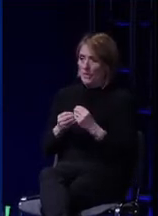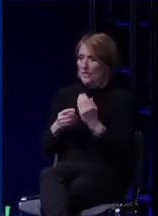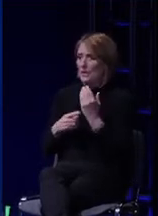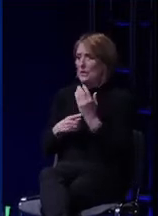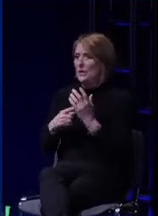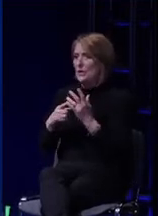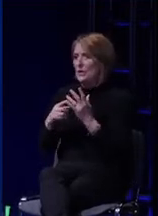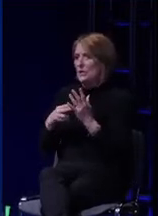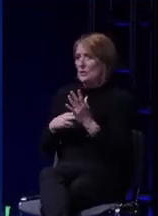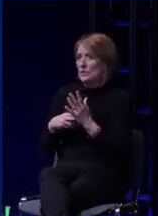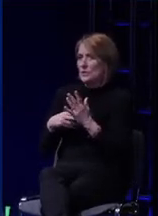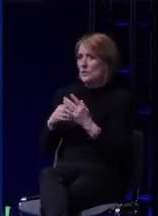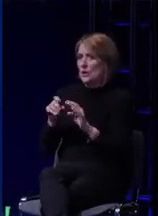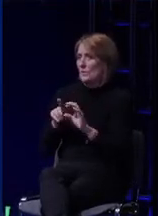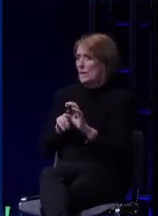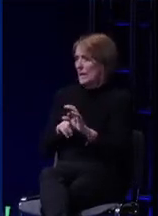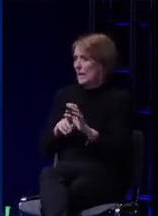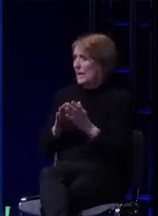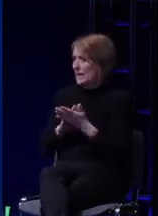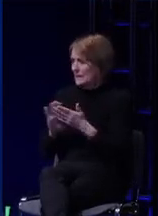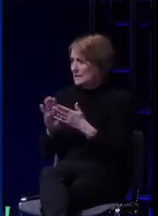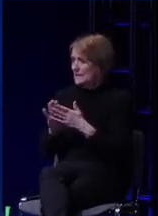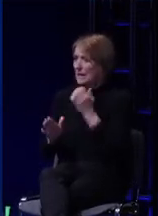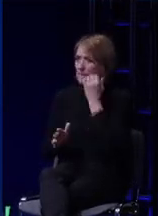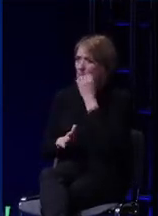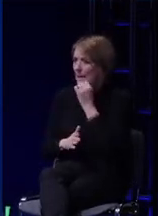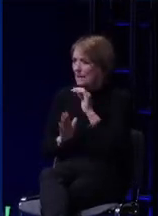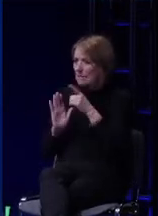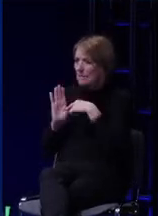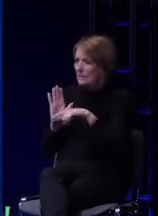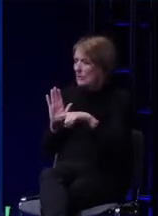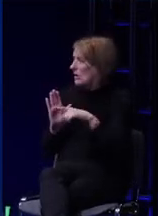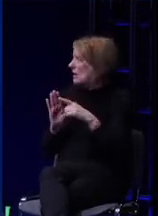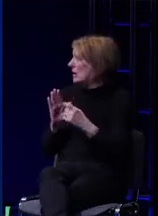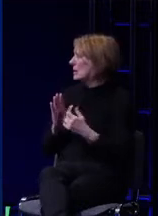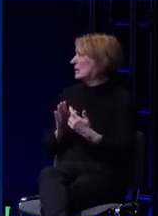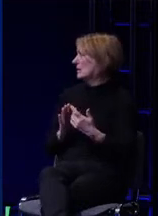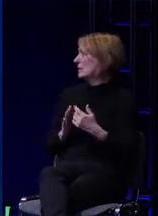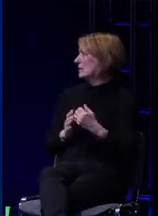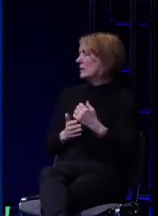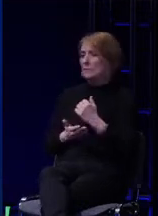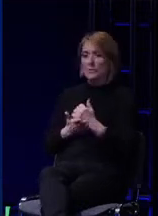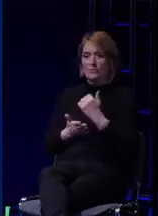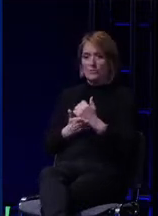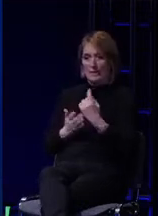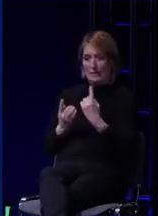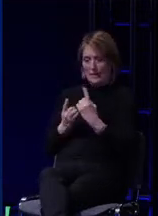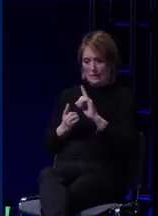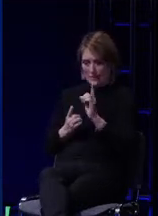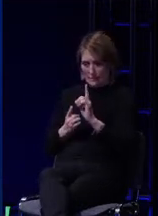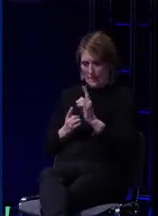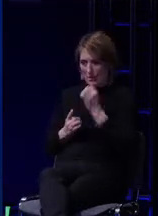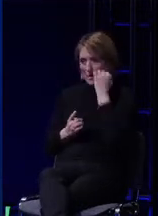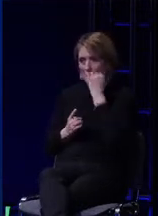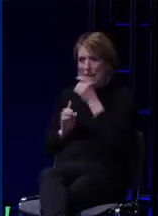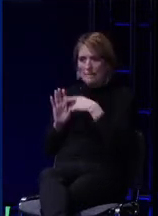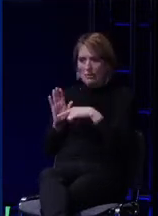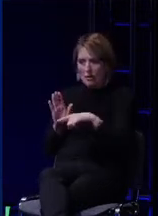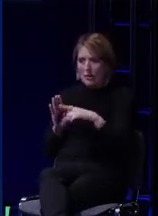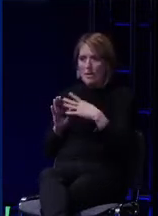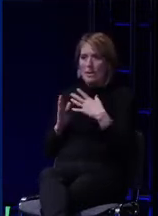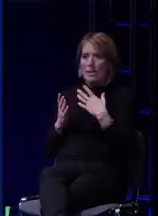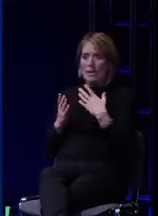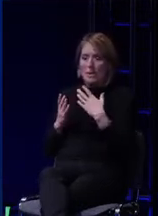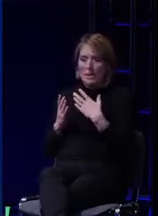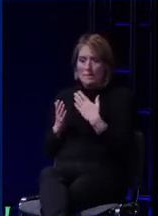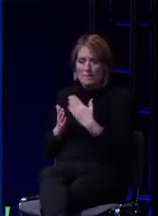Haynes. He's done quite a few of these Black Mirrors, and I think the great thing about Black Mirrors is it's an anthology show,